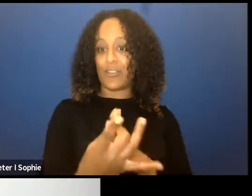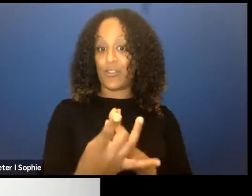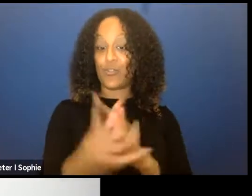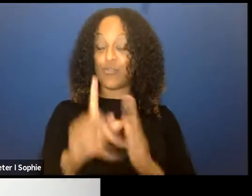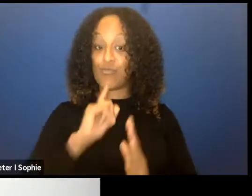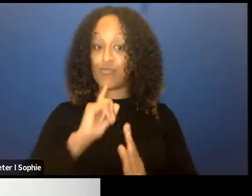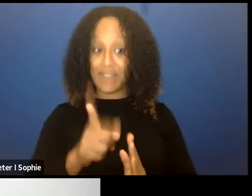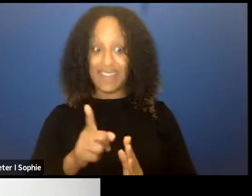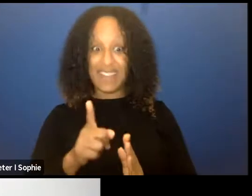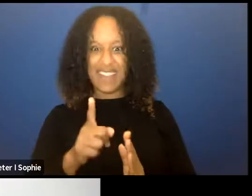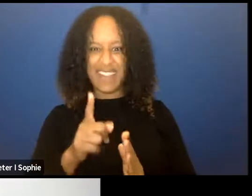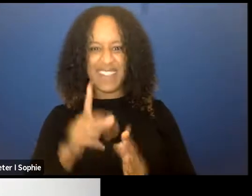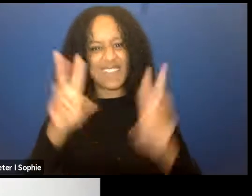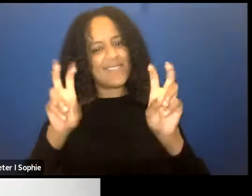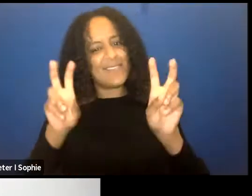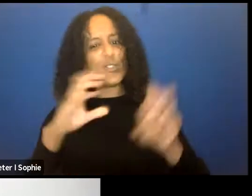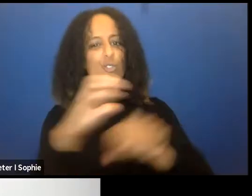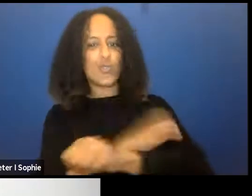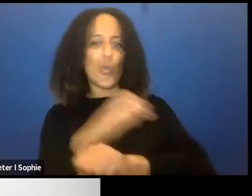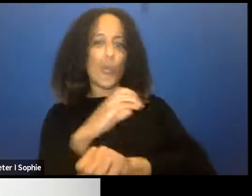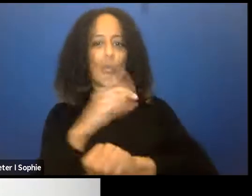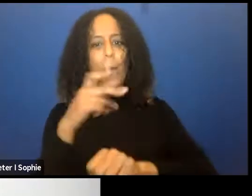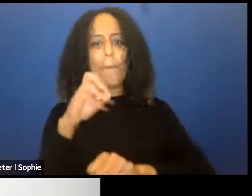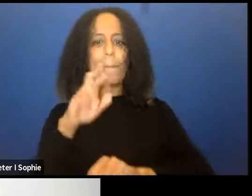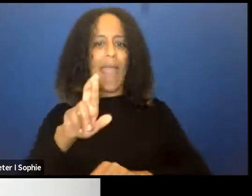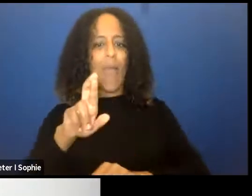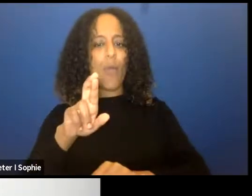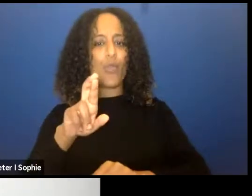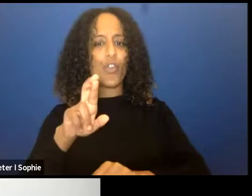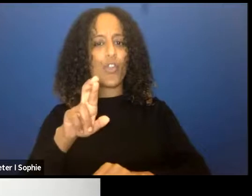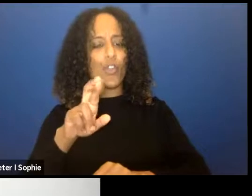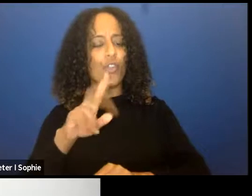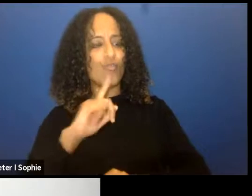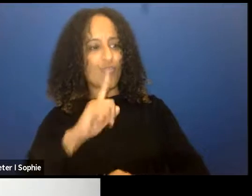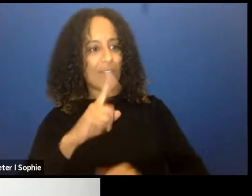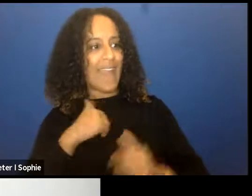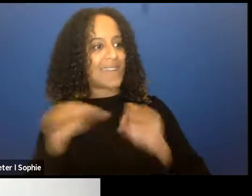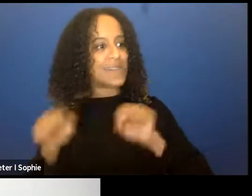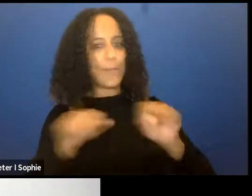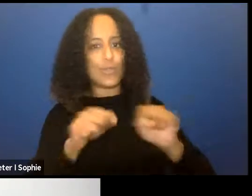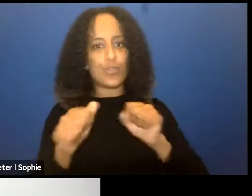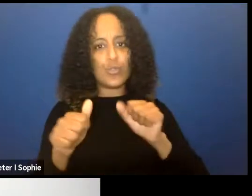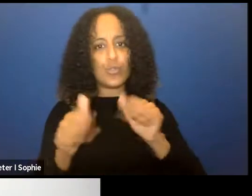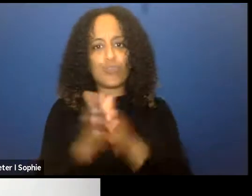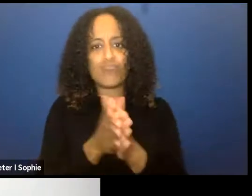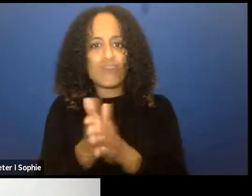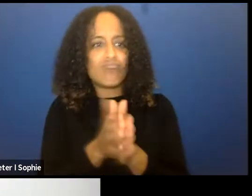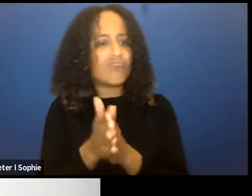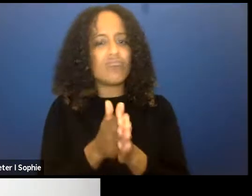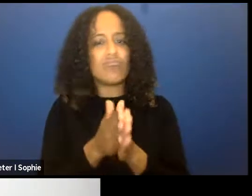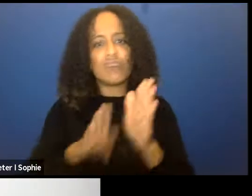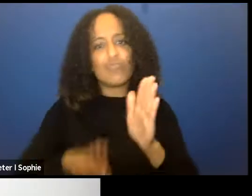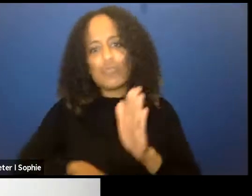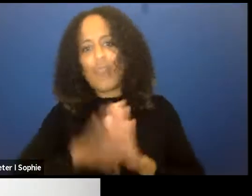a superpower and has the ability to drive so much within the workplace. I mean, it